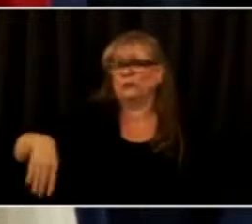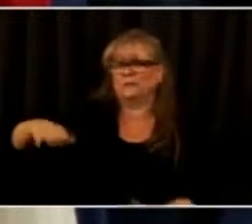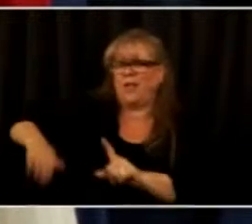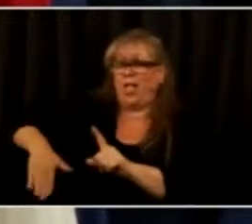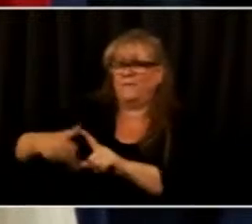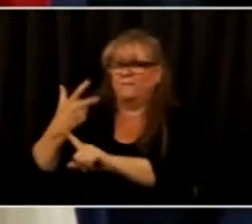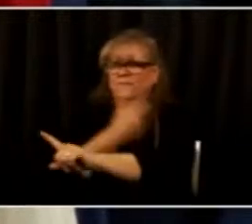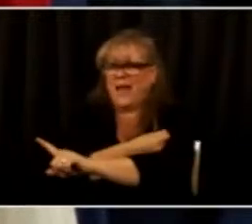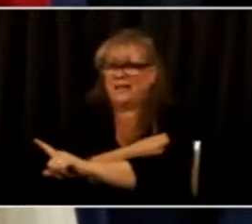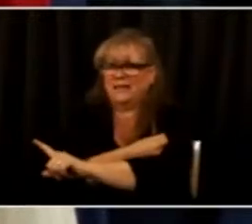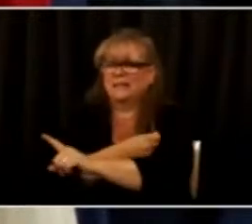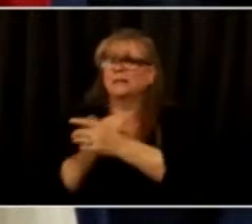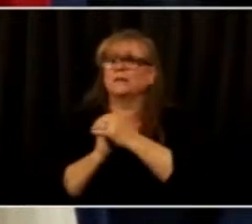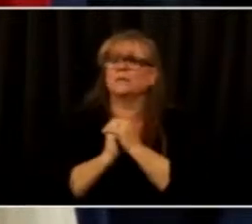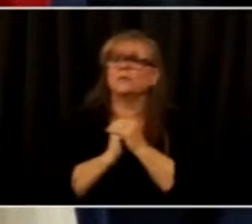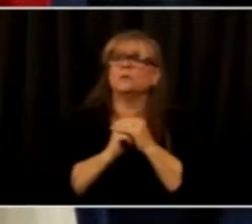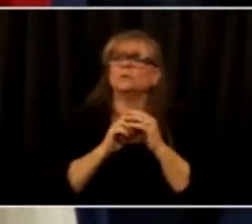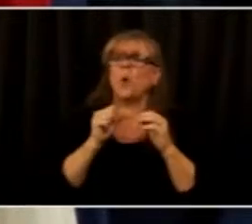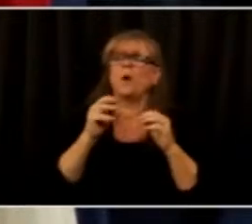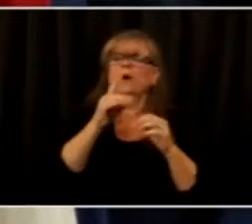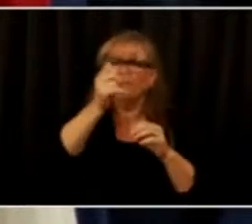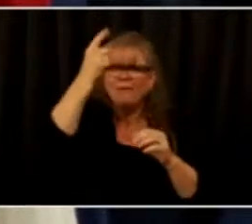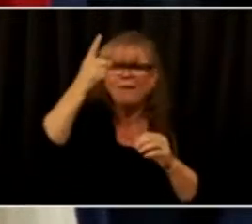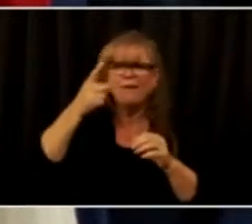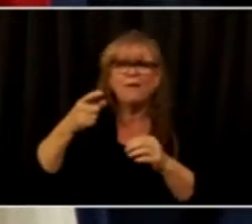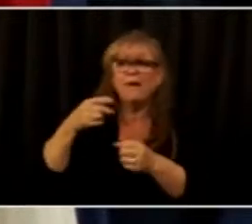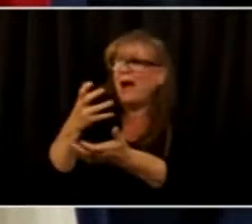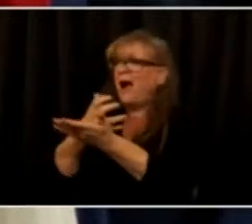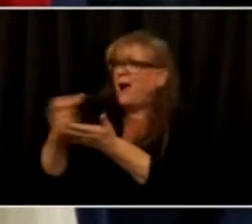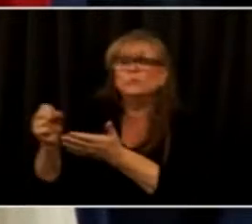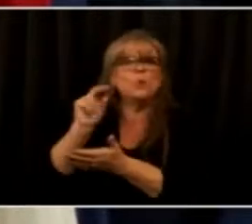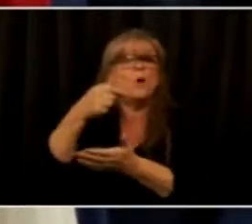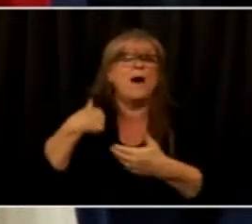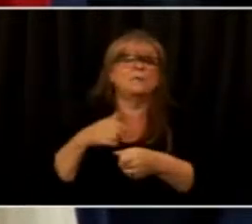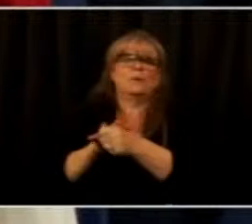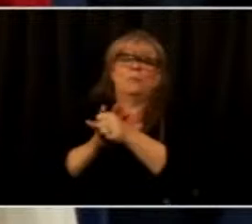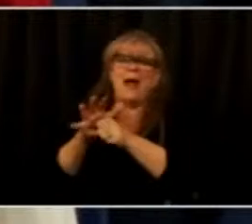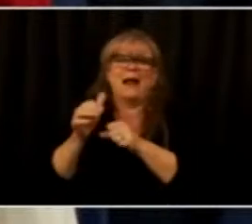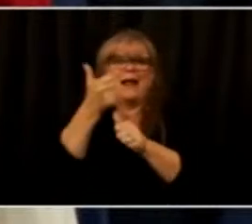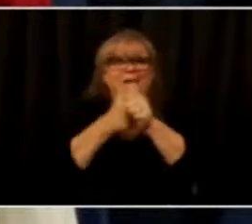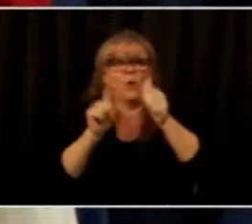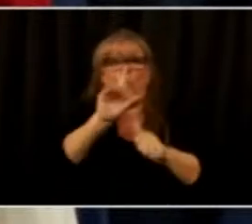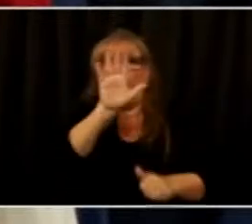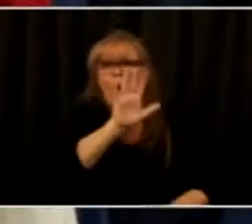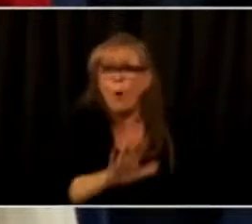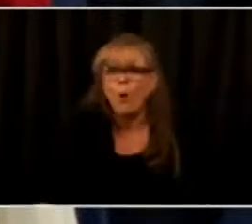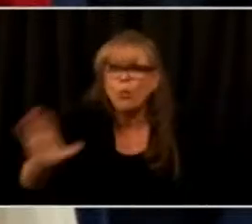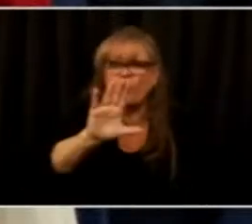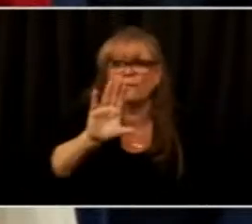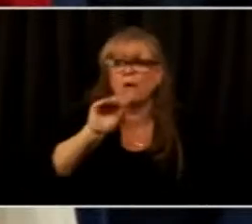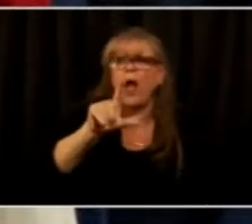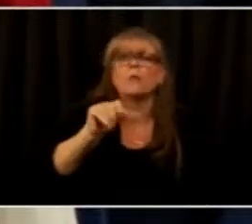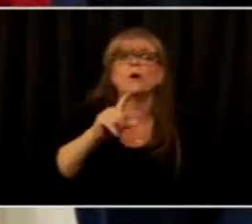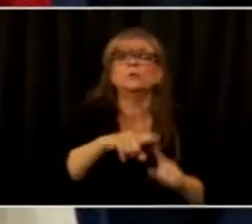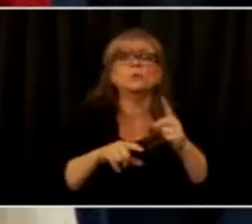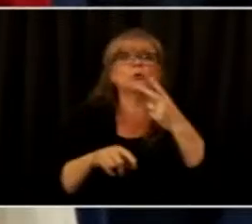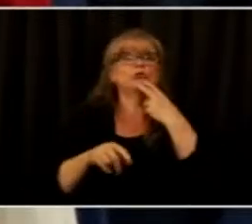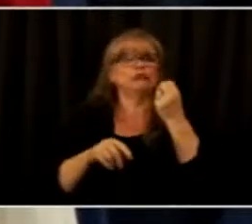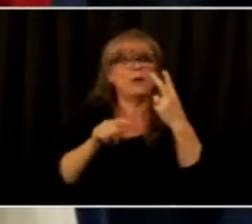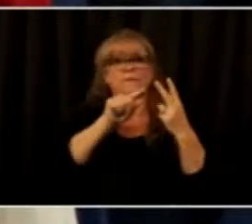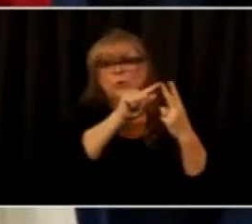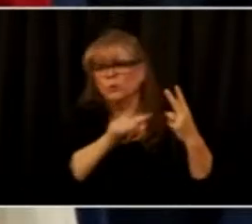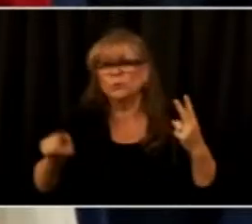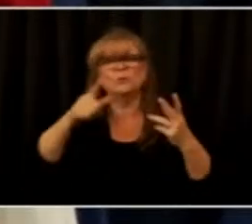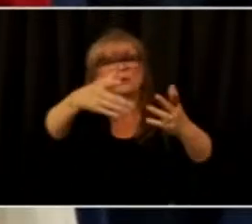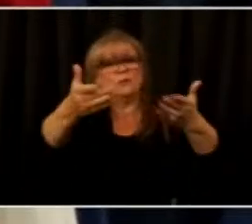Pfizer vaccine on hand at all of those major sites and most major pharmacies for the 12 and up to be able to do that.